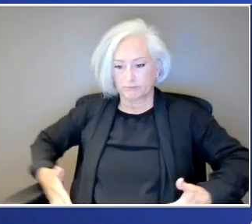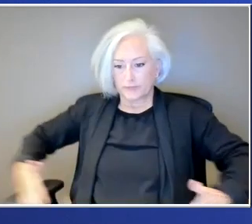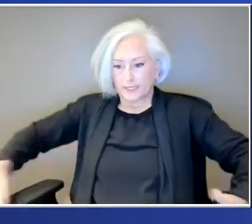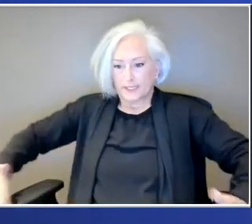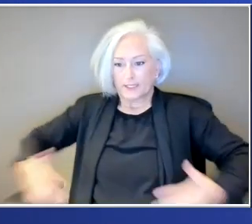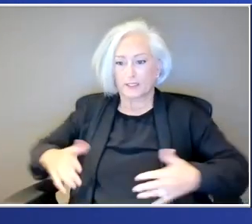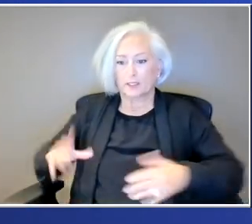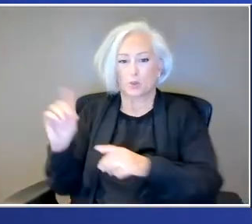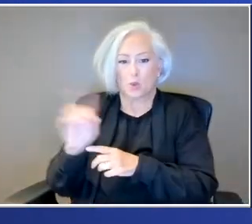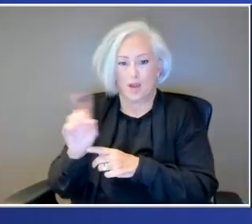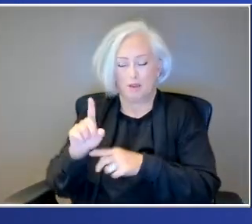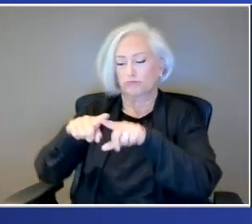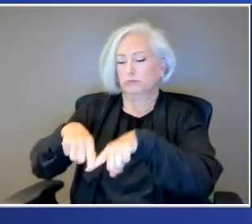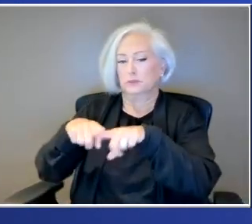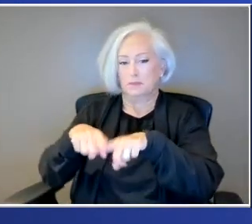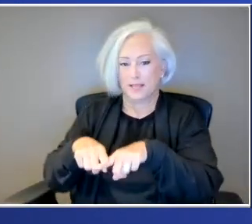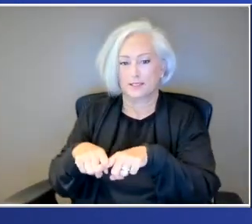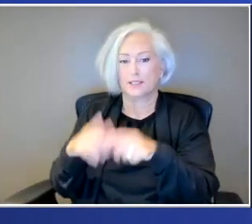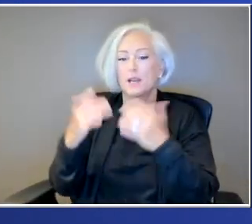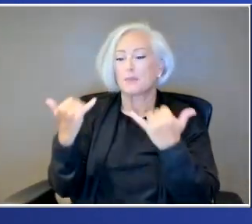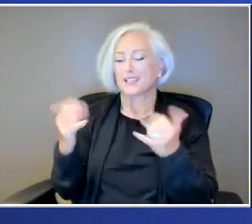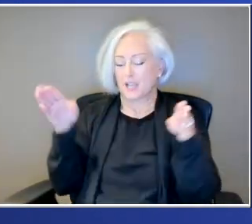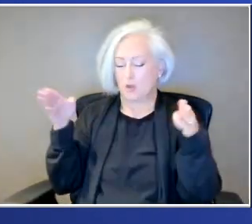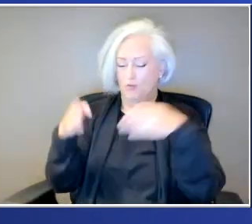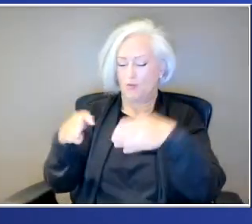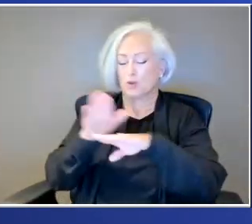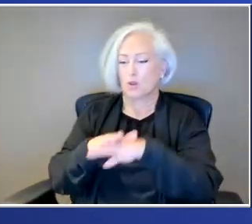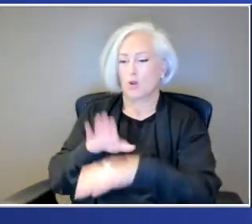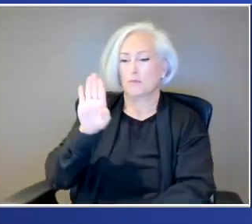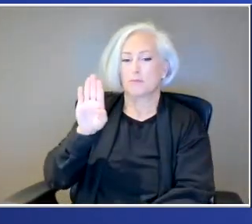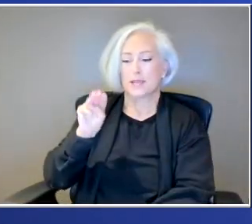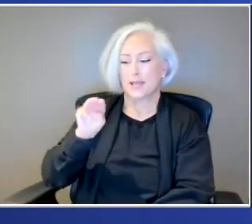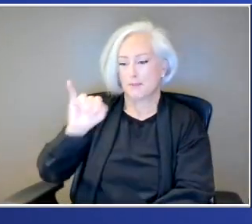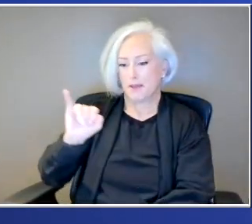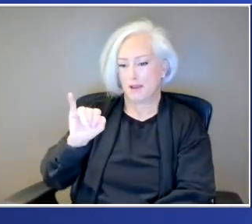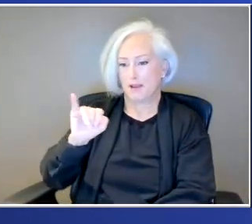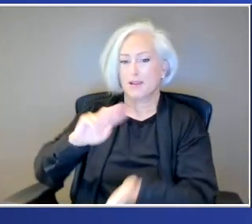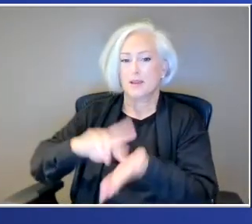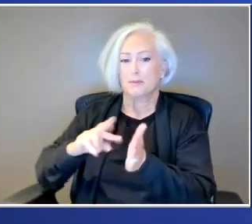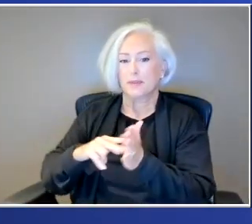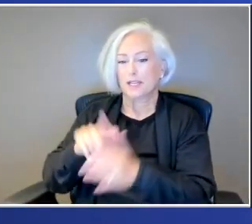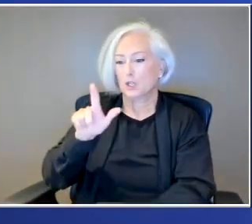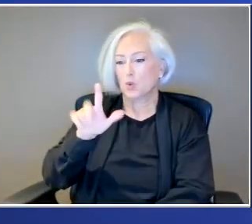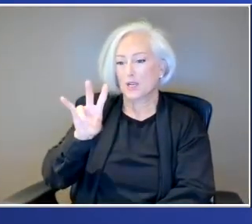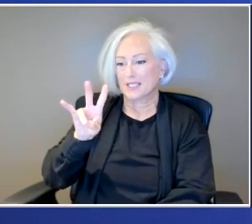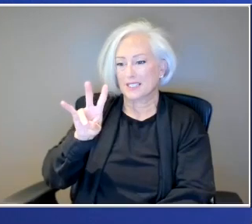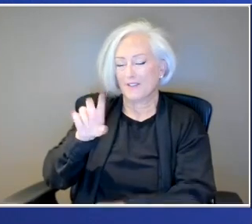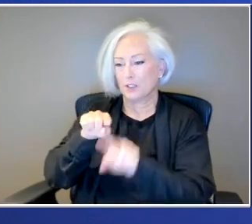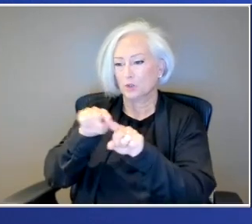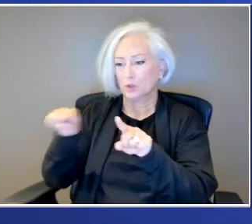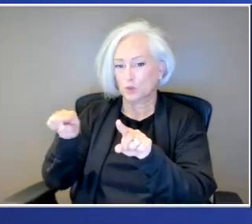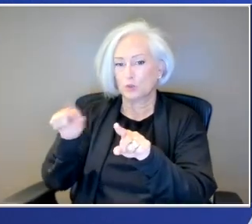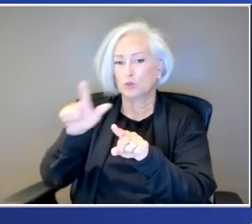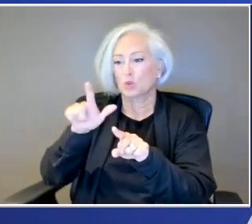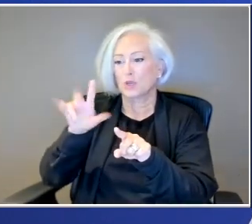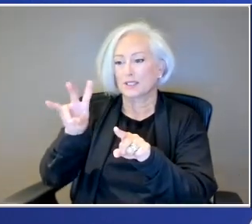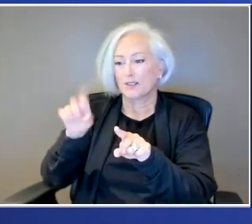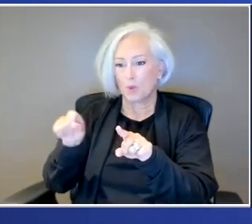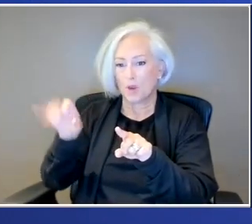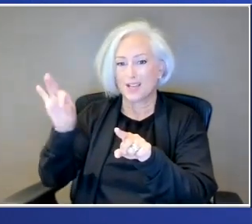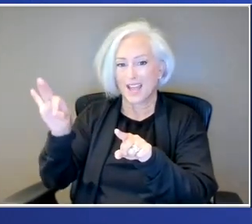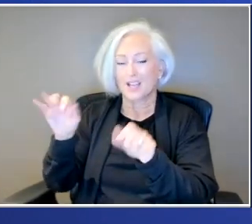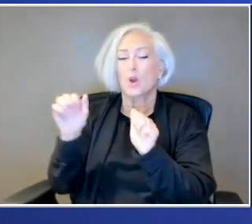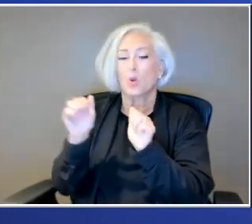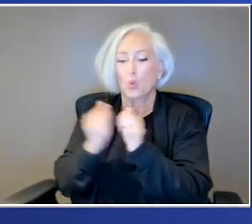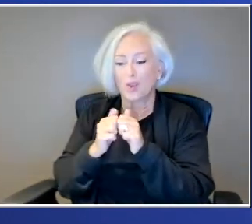now, we're sticking with BMI categories, and it's basically someone with a BMI 27 to 29.9 with a comorbidity, something related